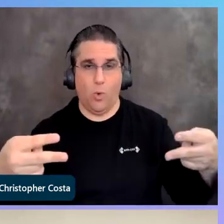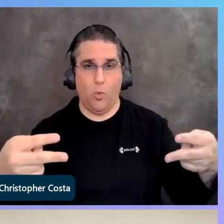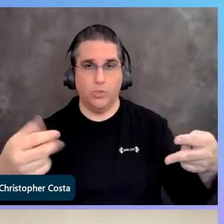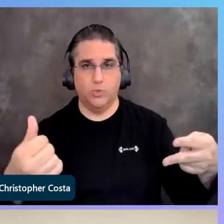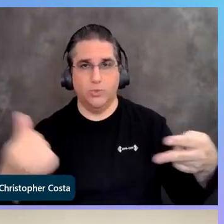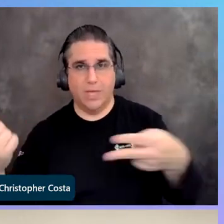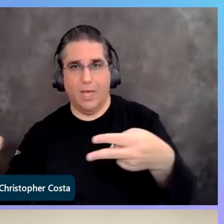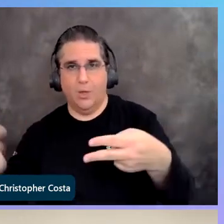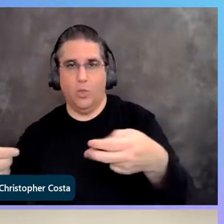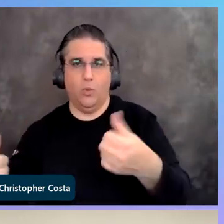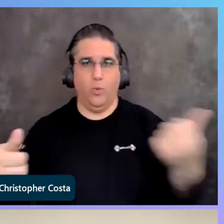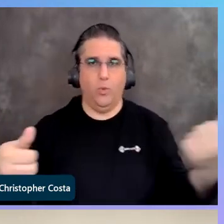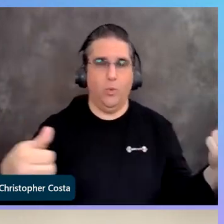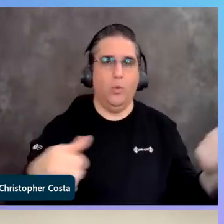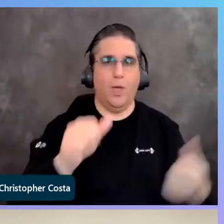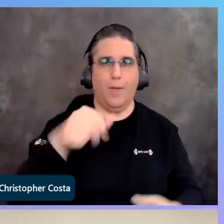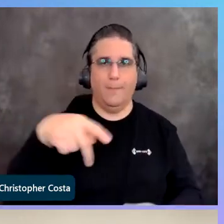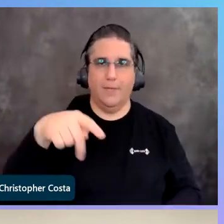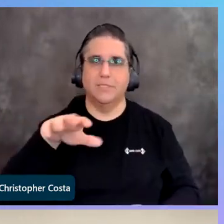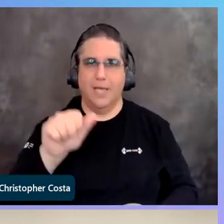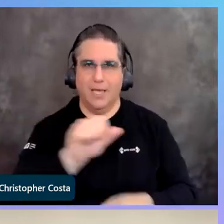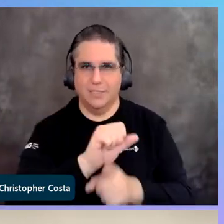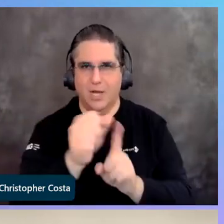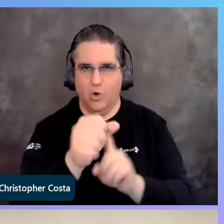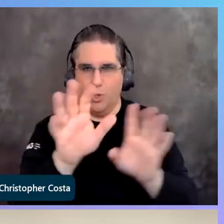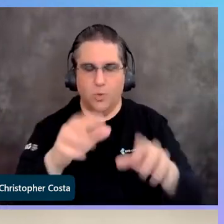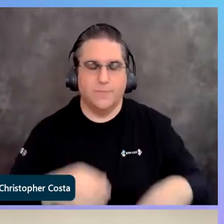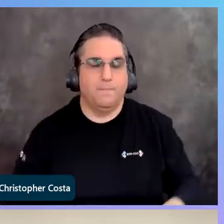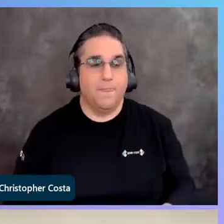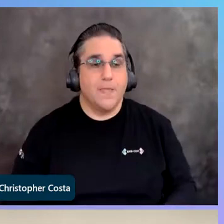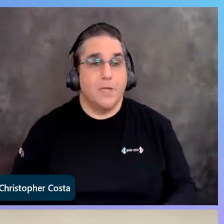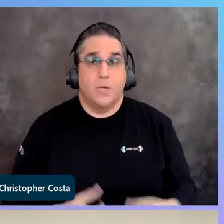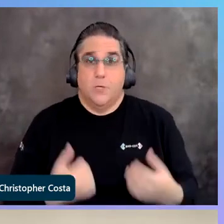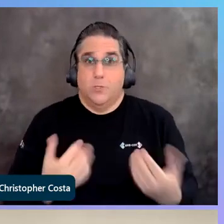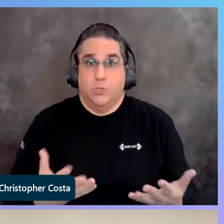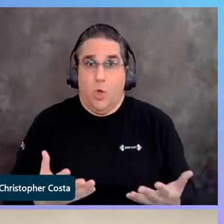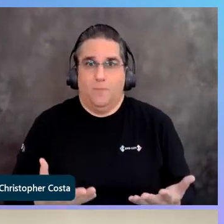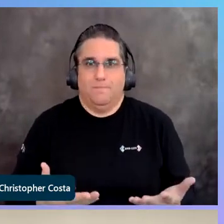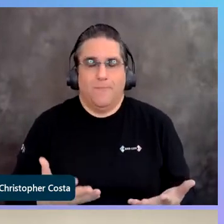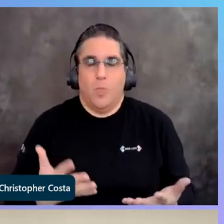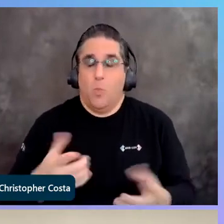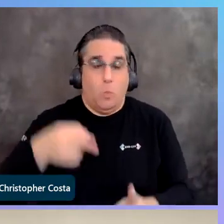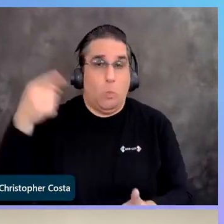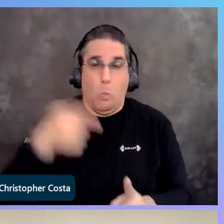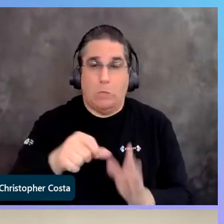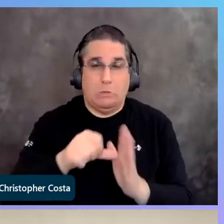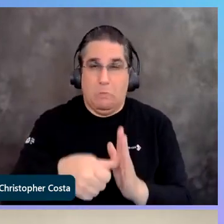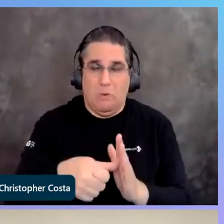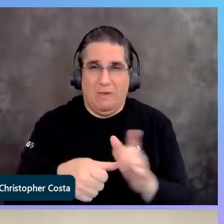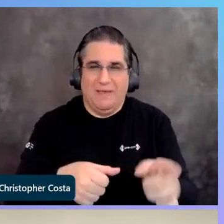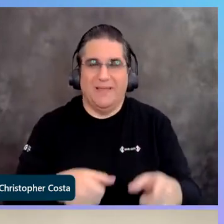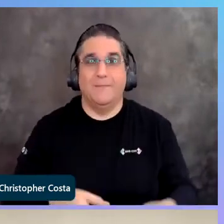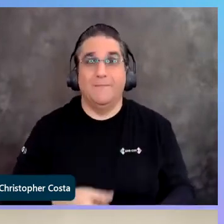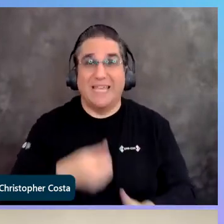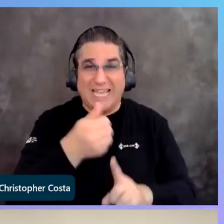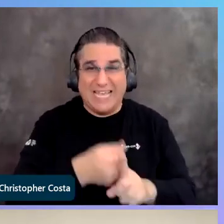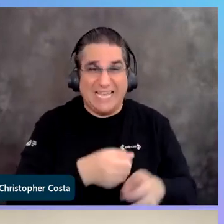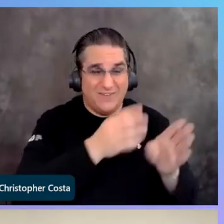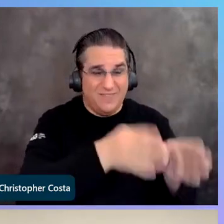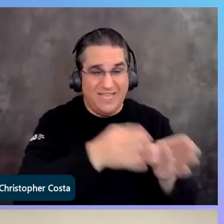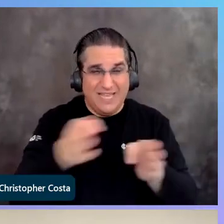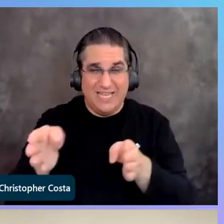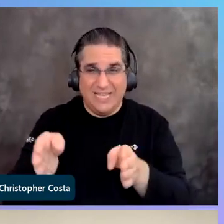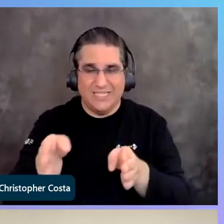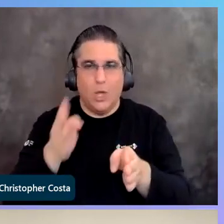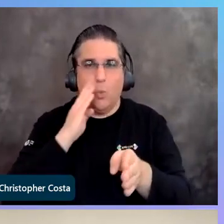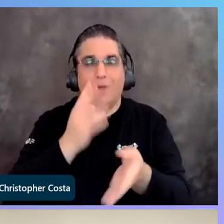the APCA scenarios. Okay, so here's the kicker. Each of these examples would fail the